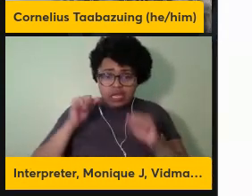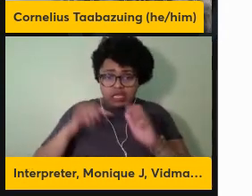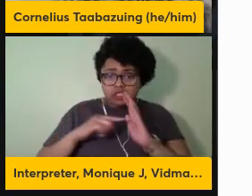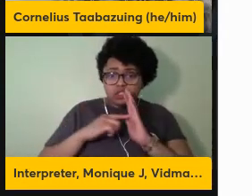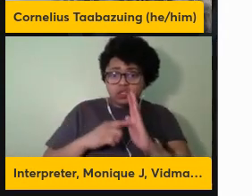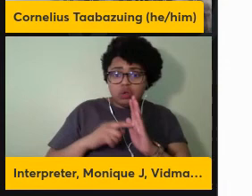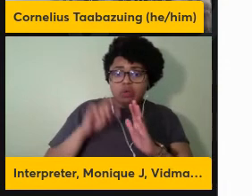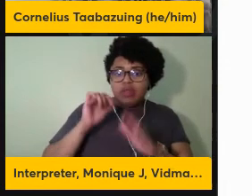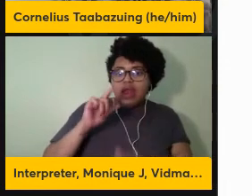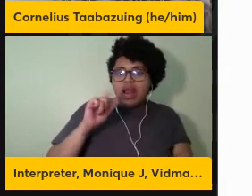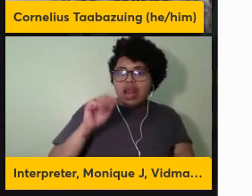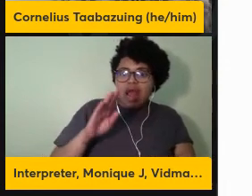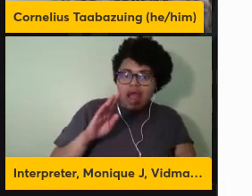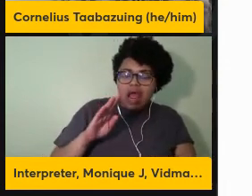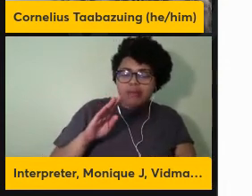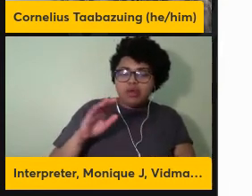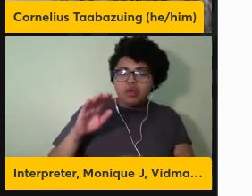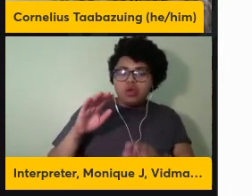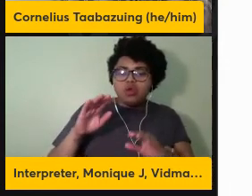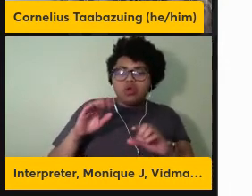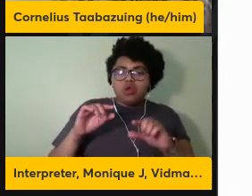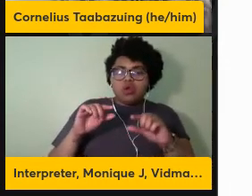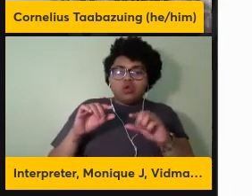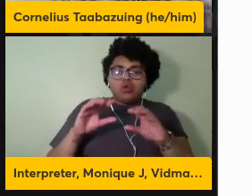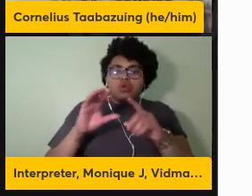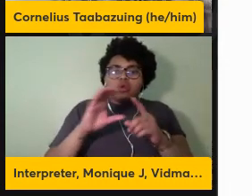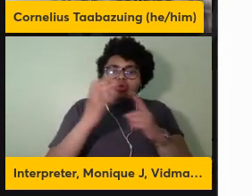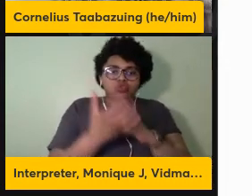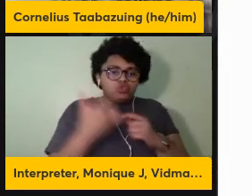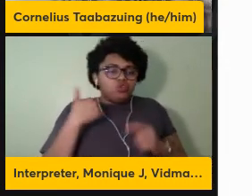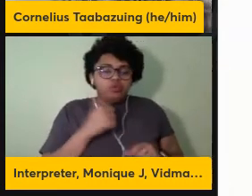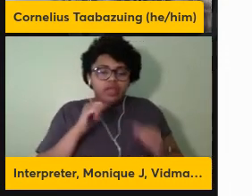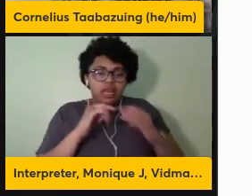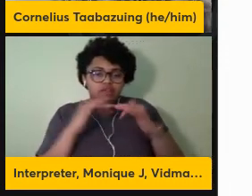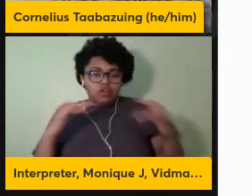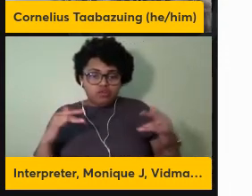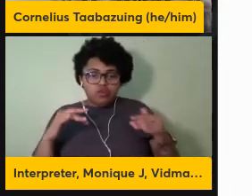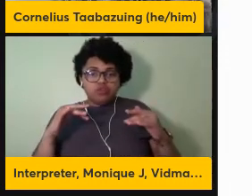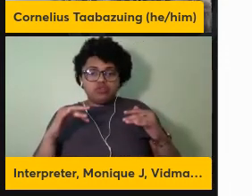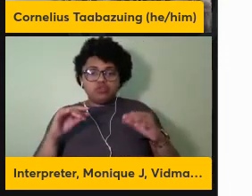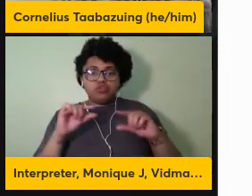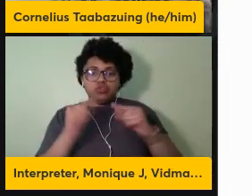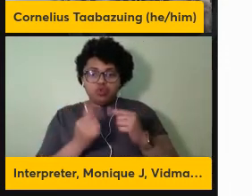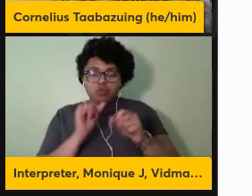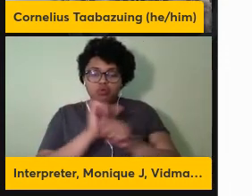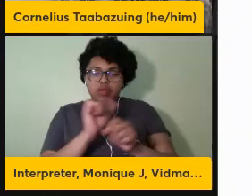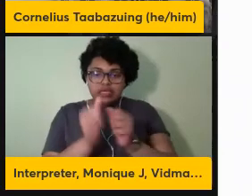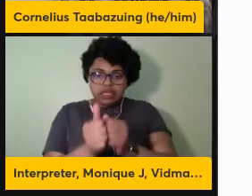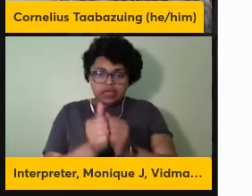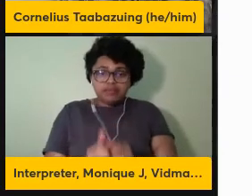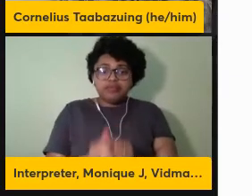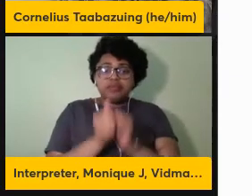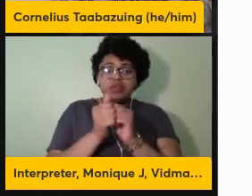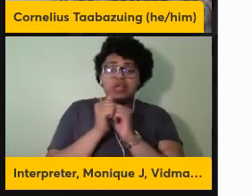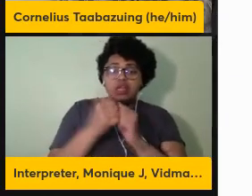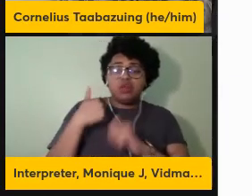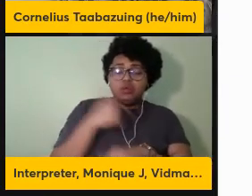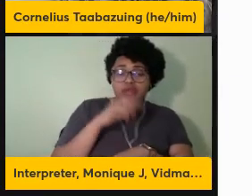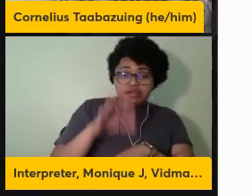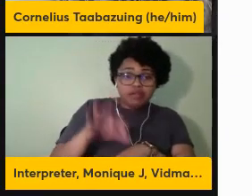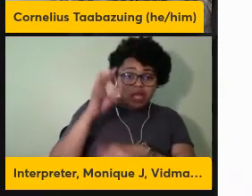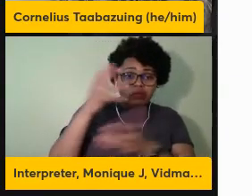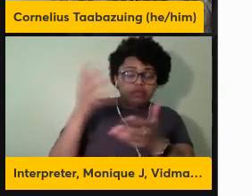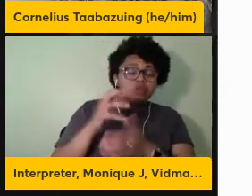culture that we have, where we can have a diverse collaborative group working together. And so together, what we found was that in response